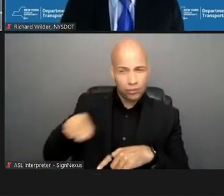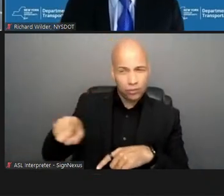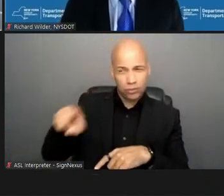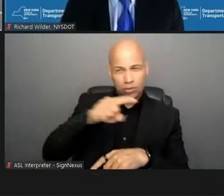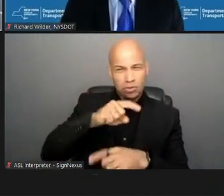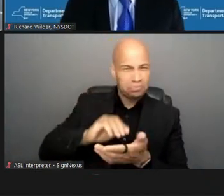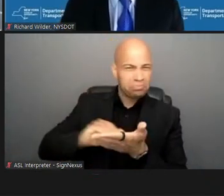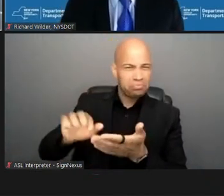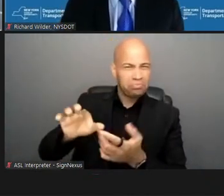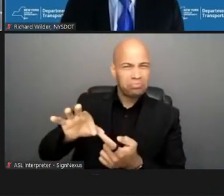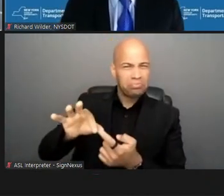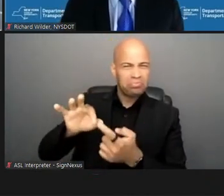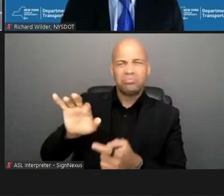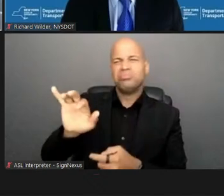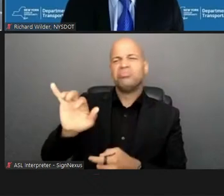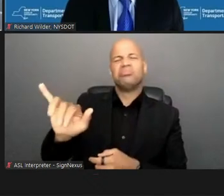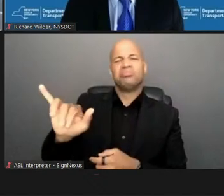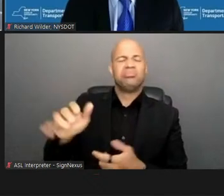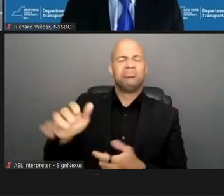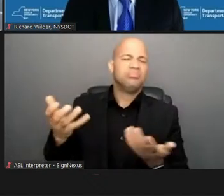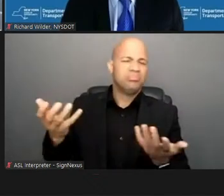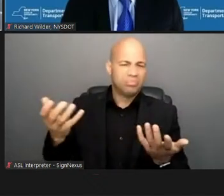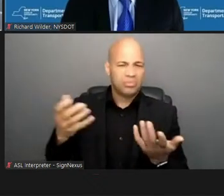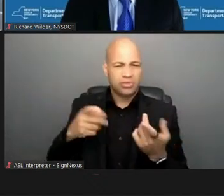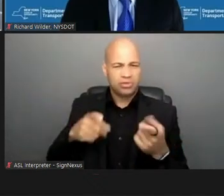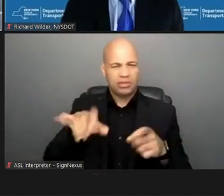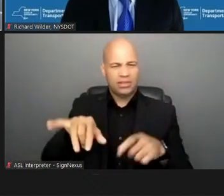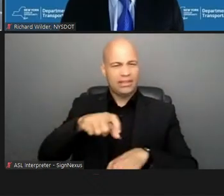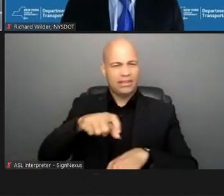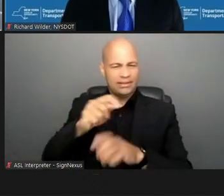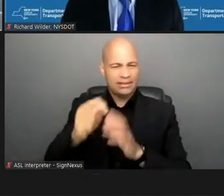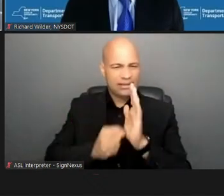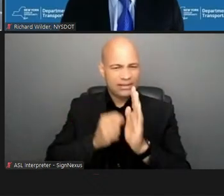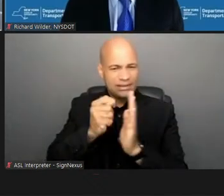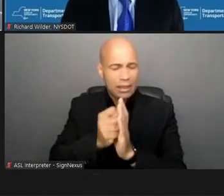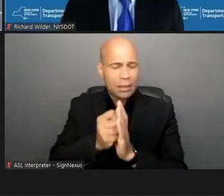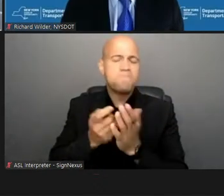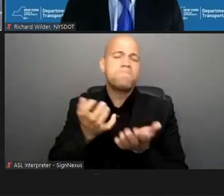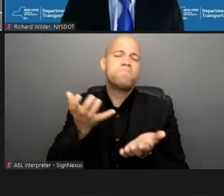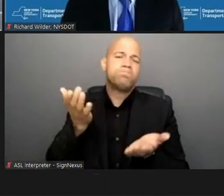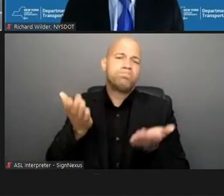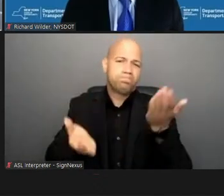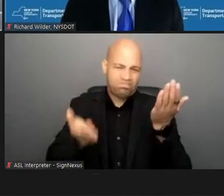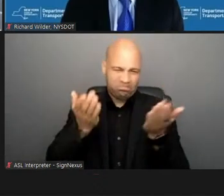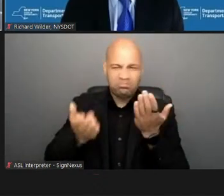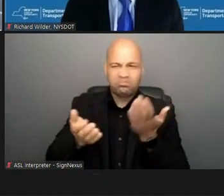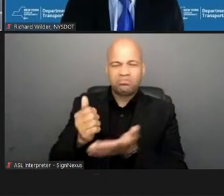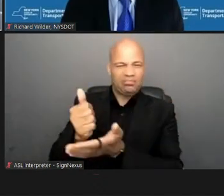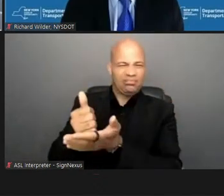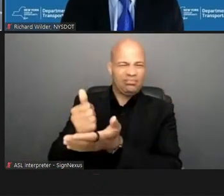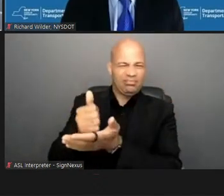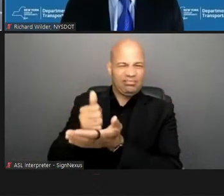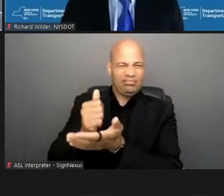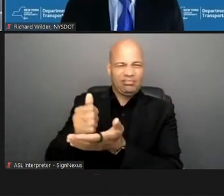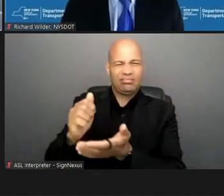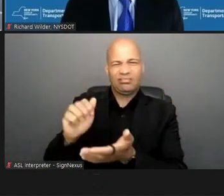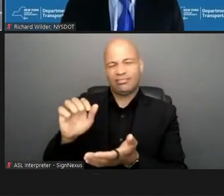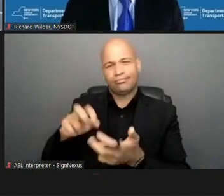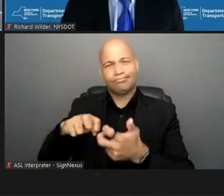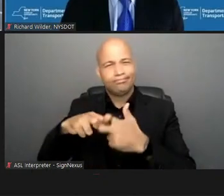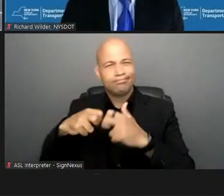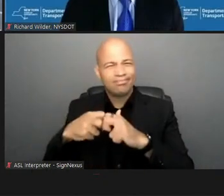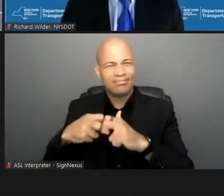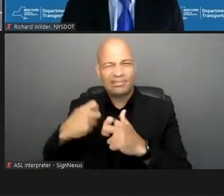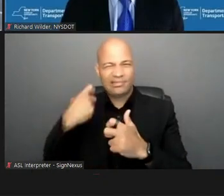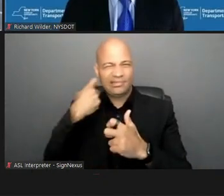for the period of time to eat it um perhaps that would at least alleviate some of the issues we've